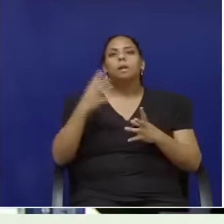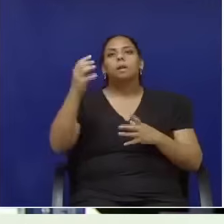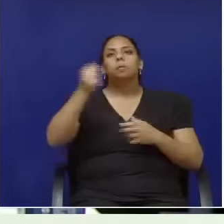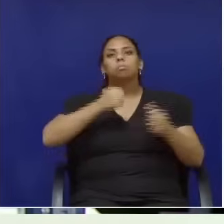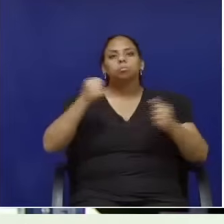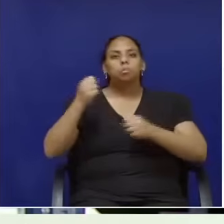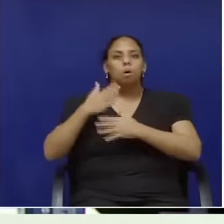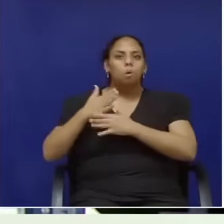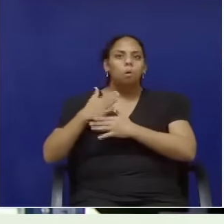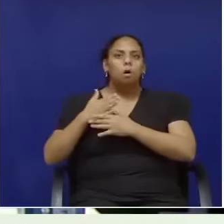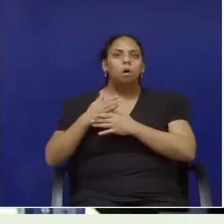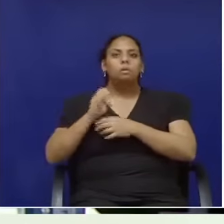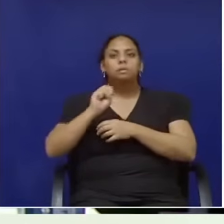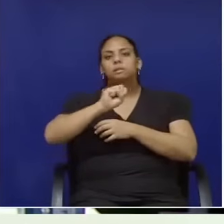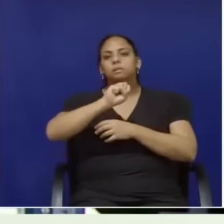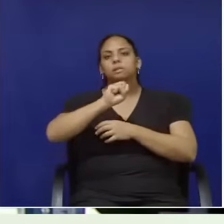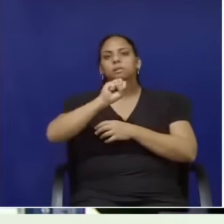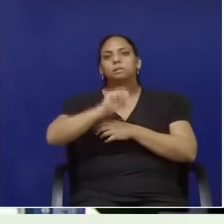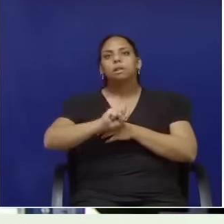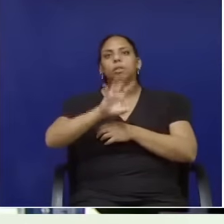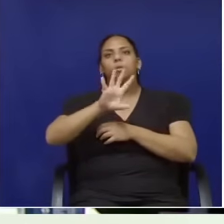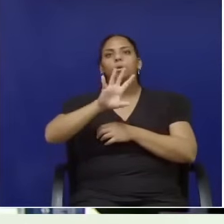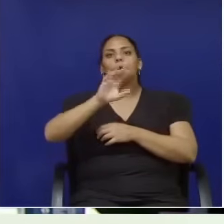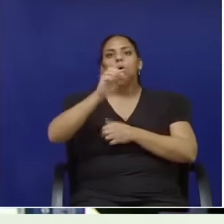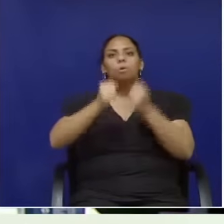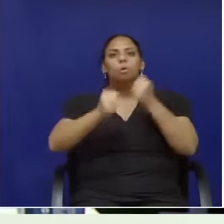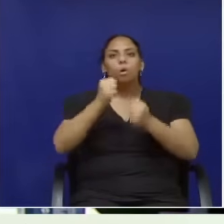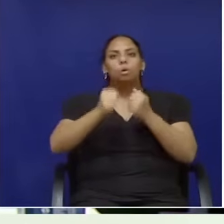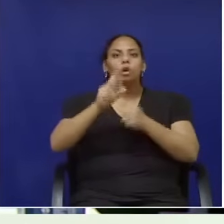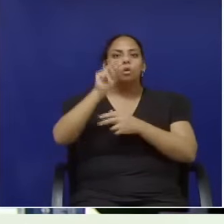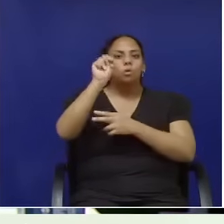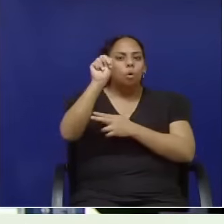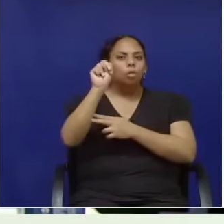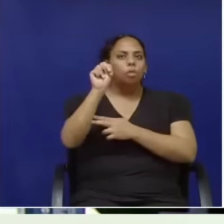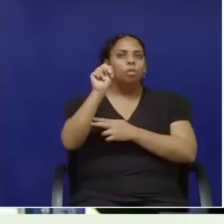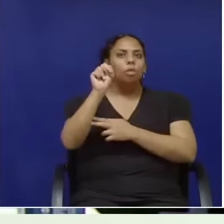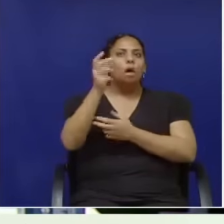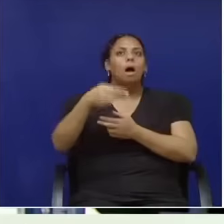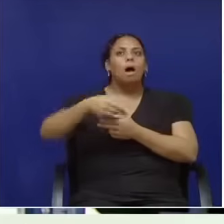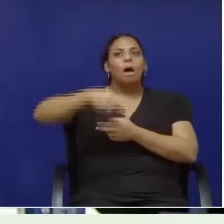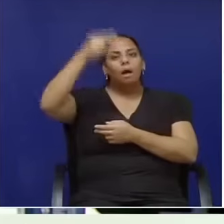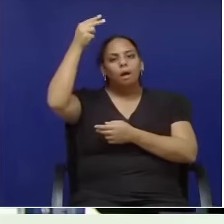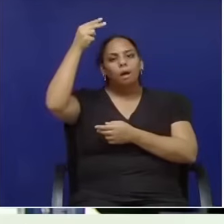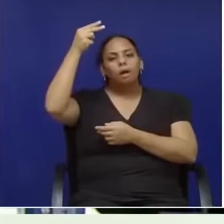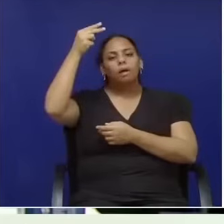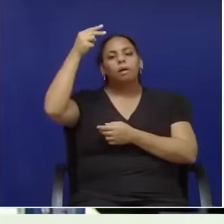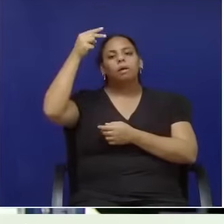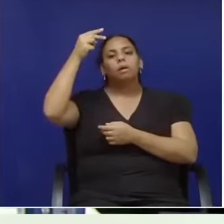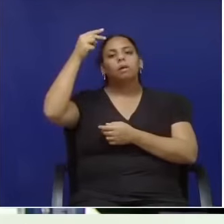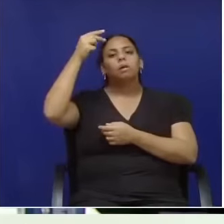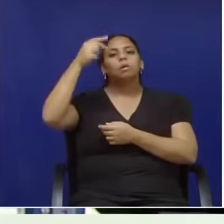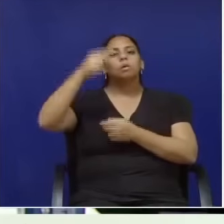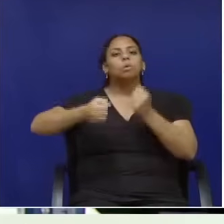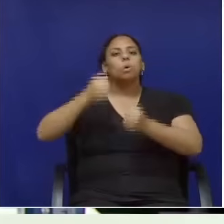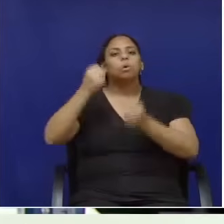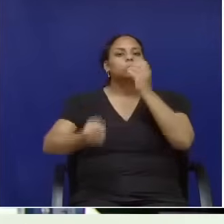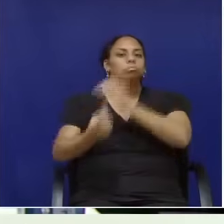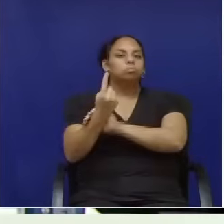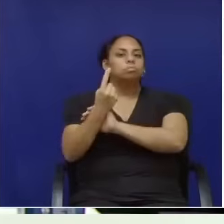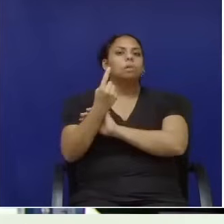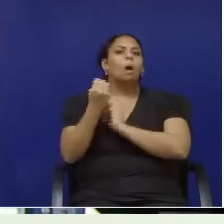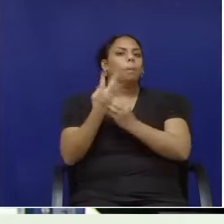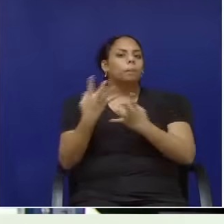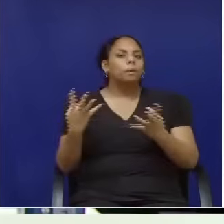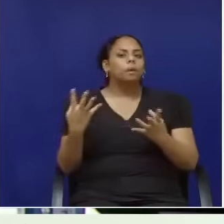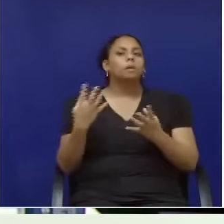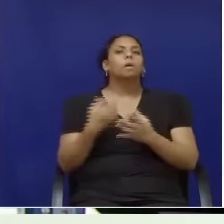Court? How many employees do we have in the Gauteng North High Court? And versus what we have been able to charge, and we are